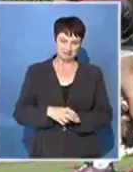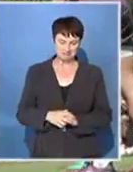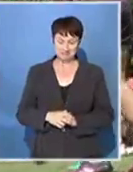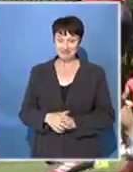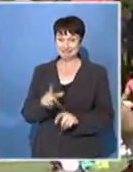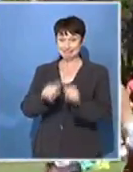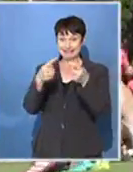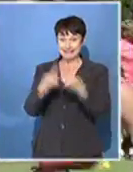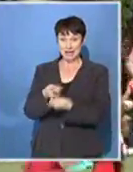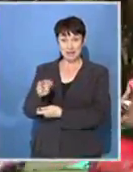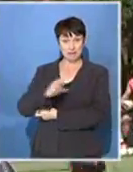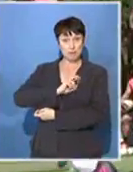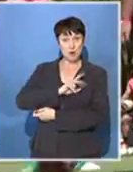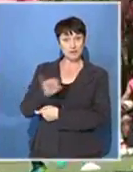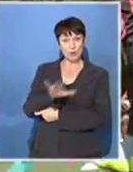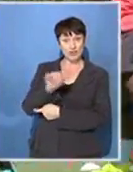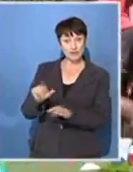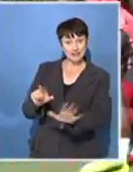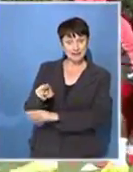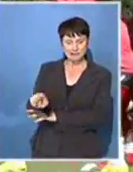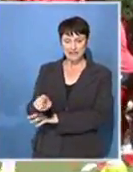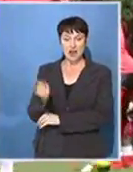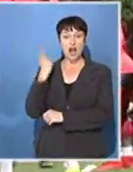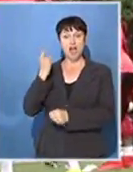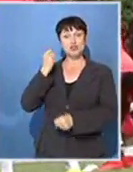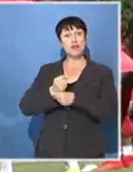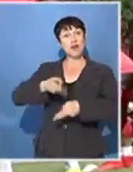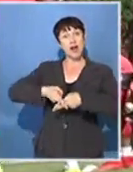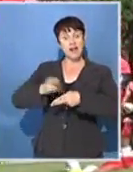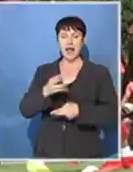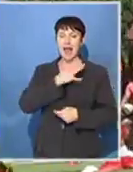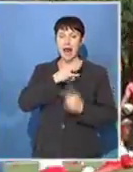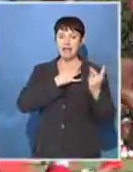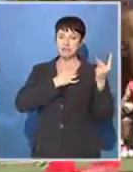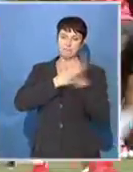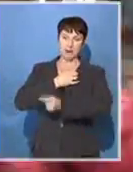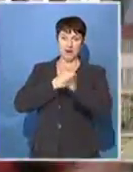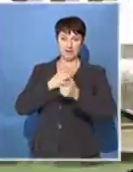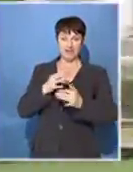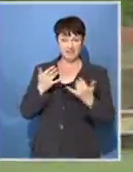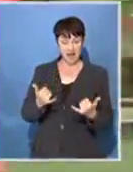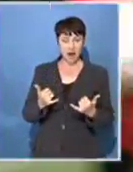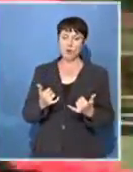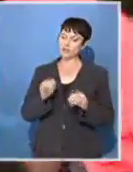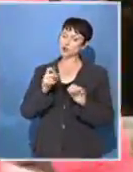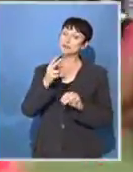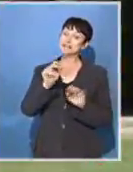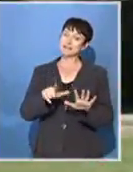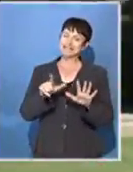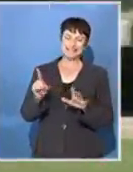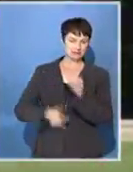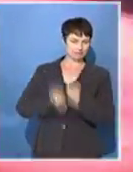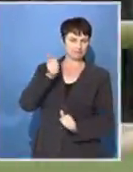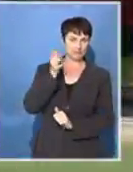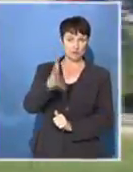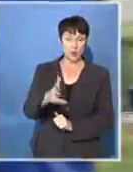at work this week. Last year they lost to England in the final and they are desperate to go on better in 2017. But the English love